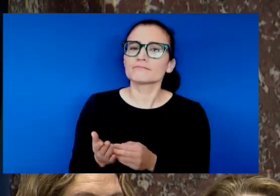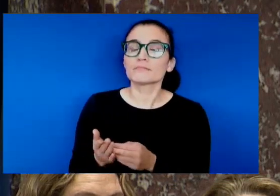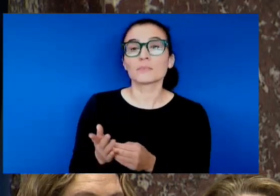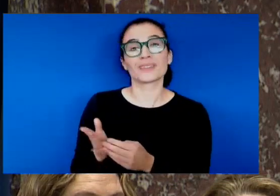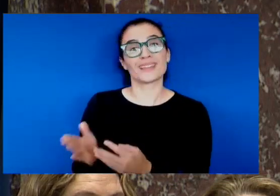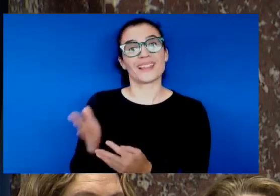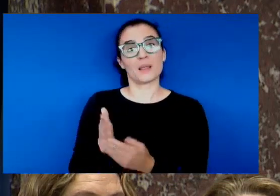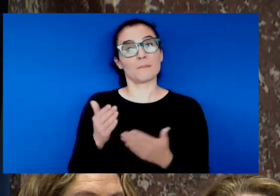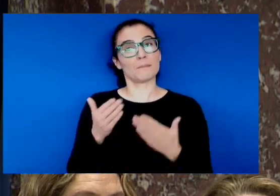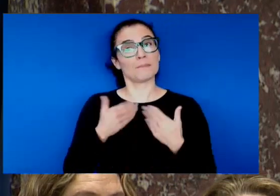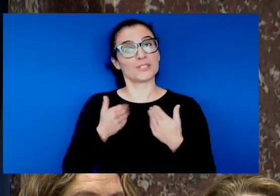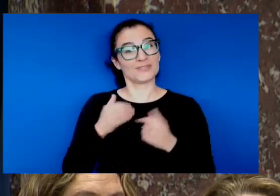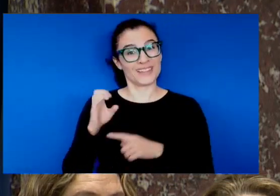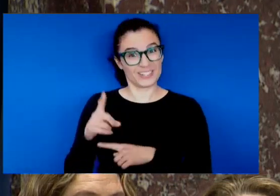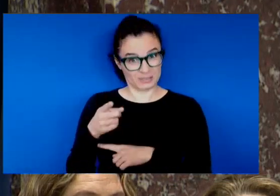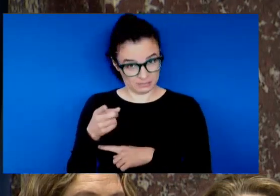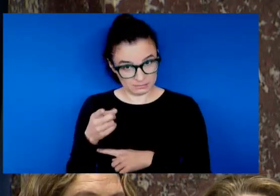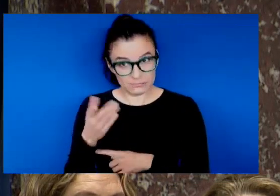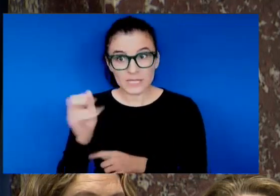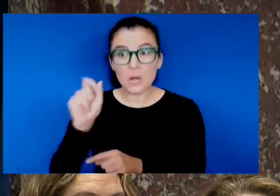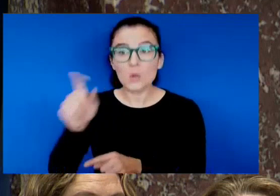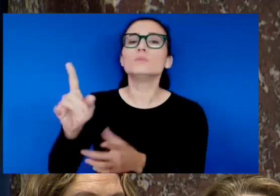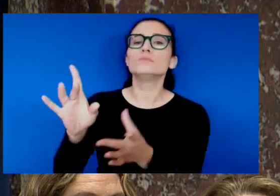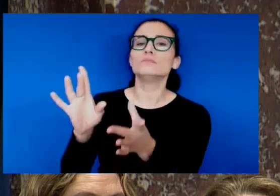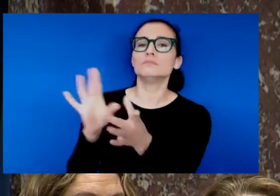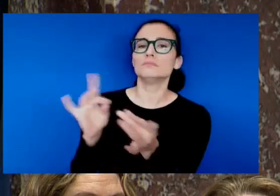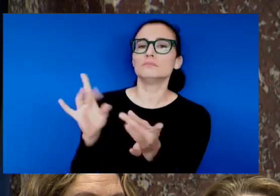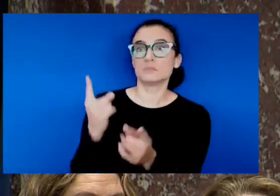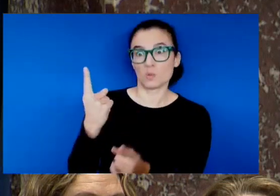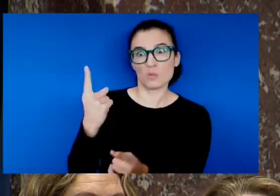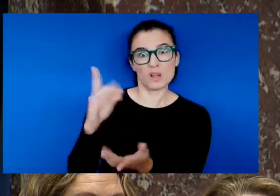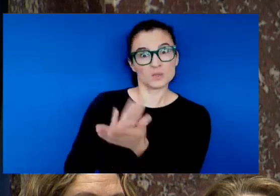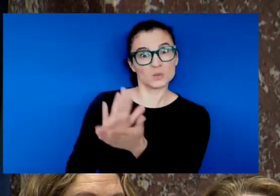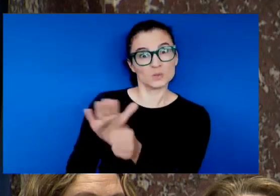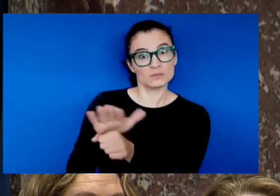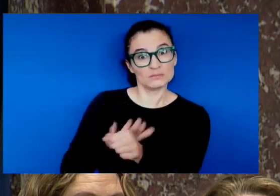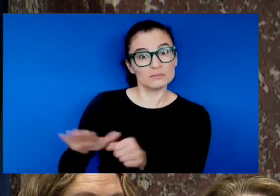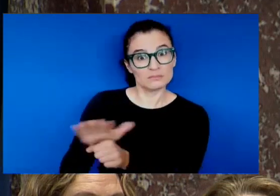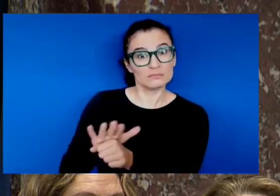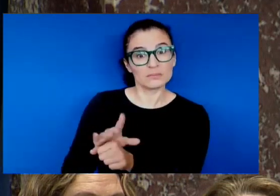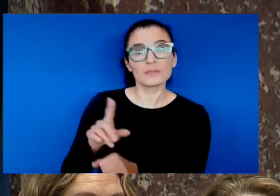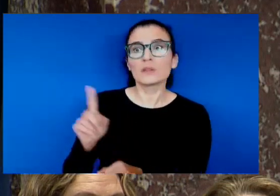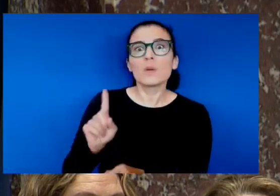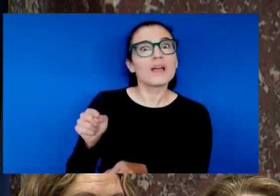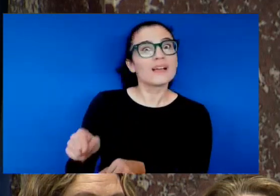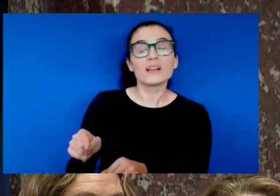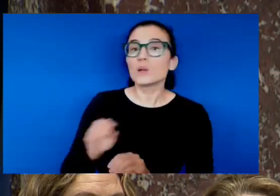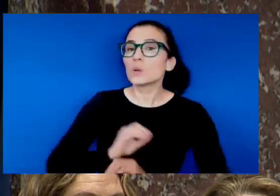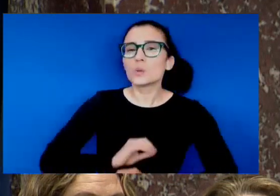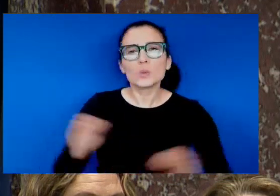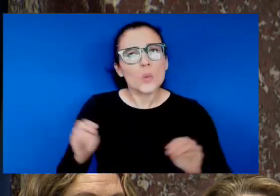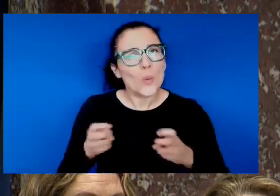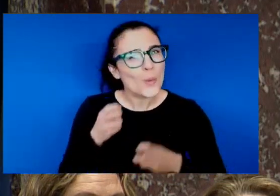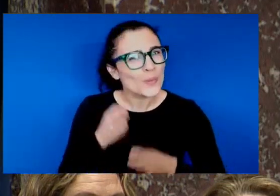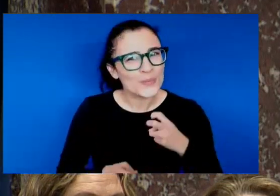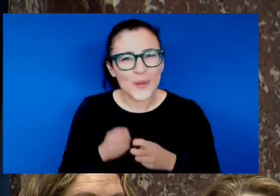in this province that does not have a problem with safe supply being diverted into the schools?